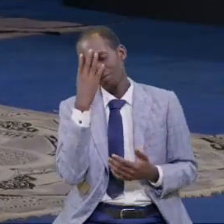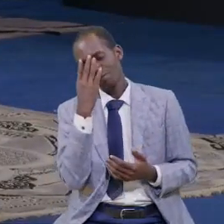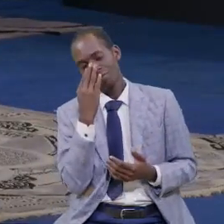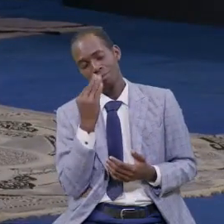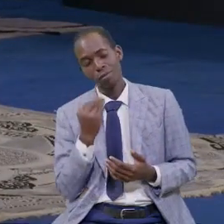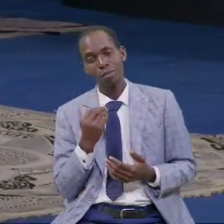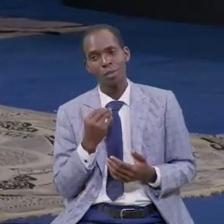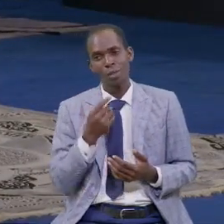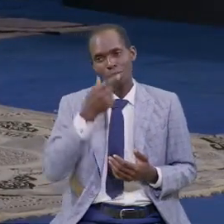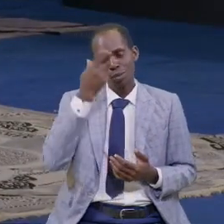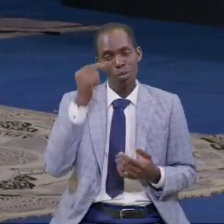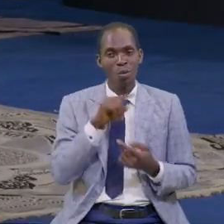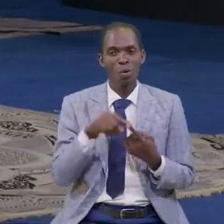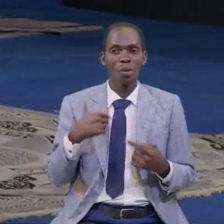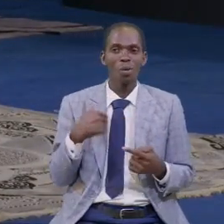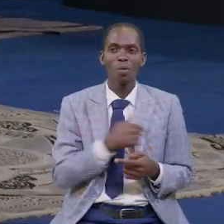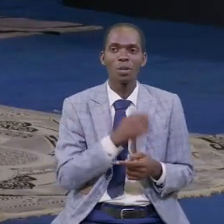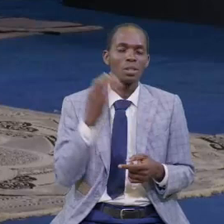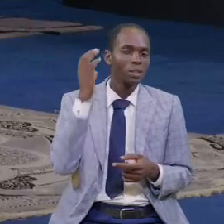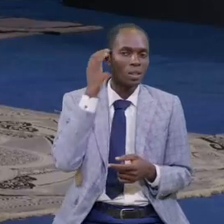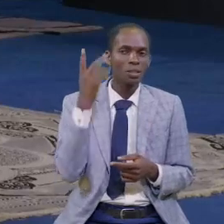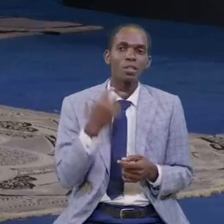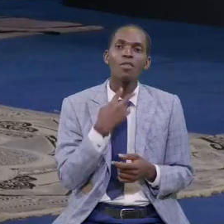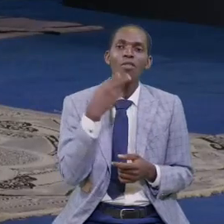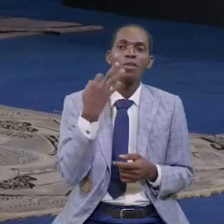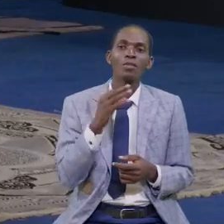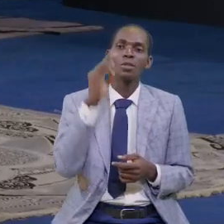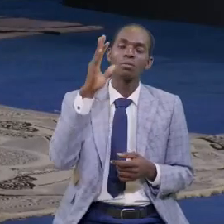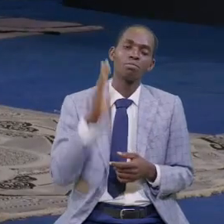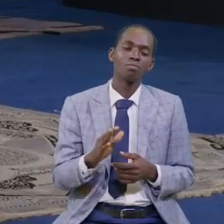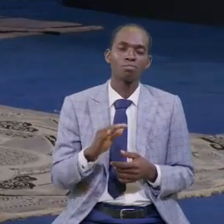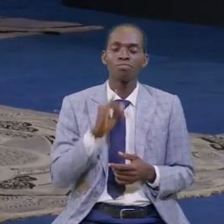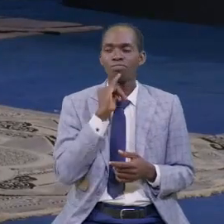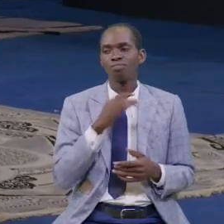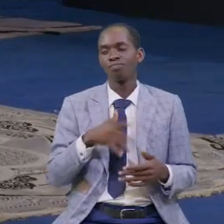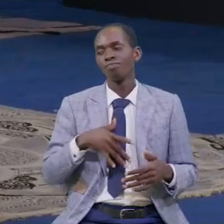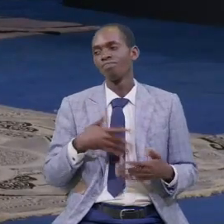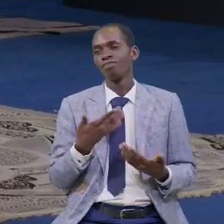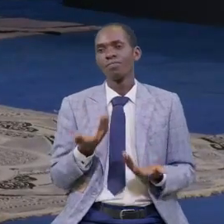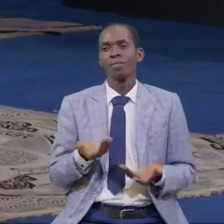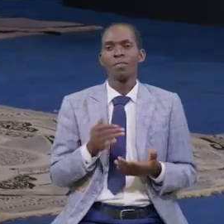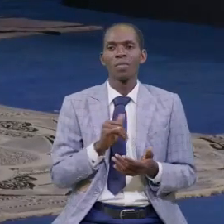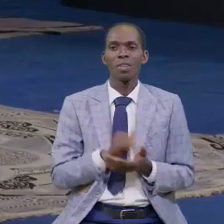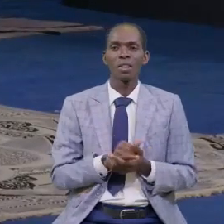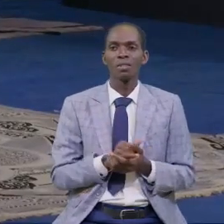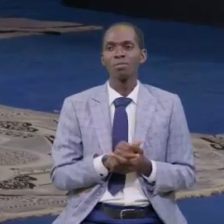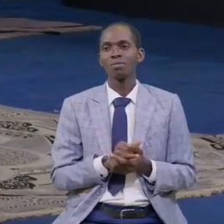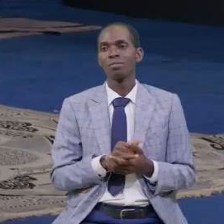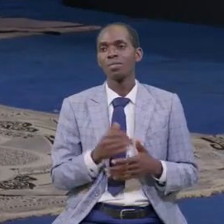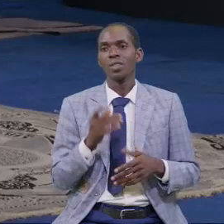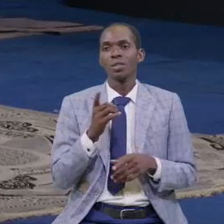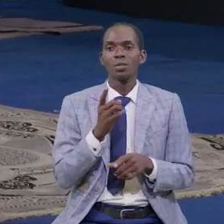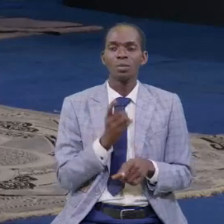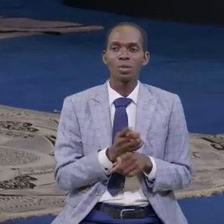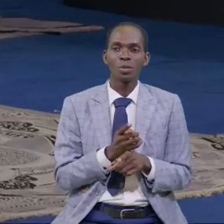listen to the voice of a preacher, it's like, you know, a good song you are listening to and just put some people to